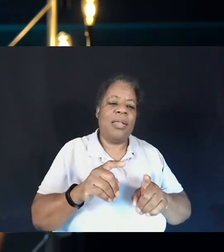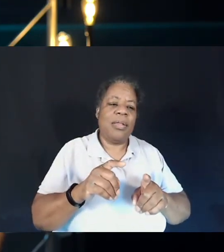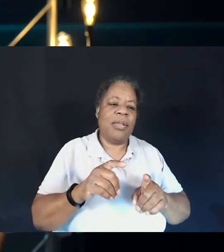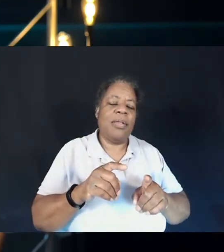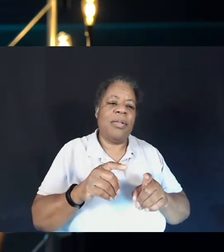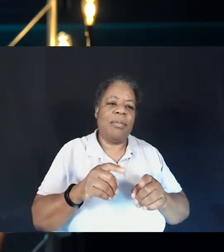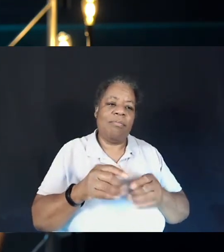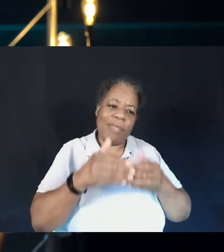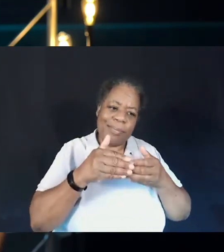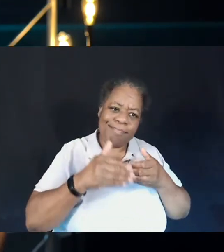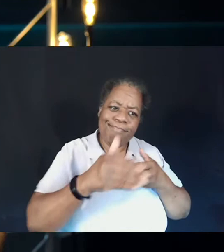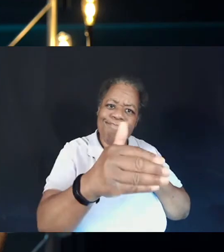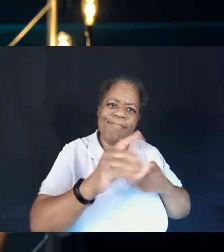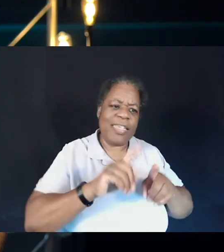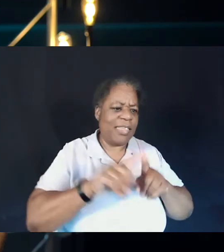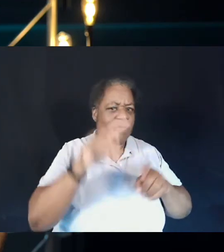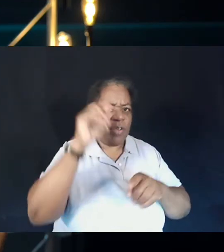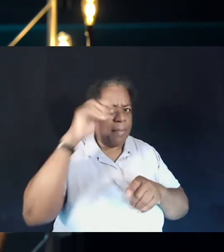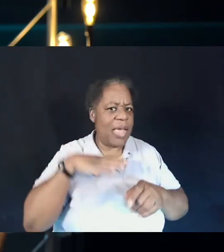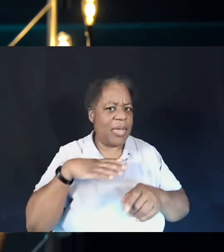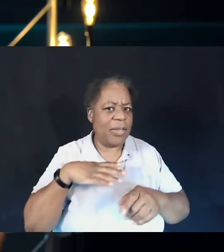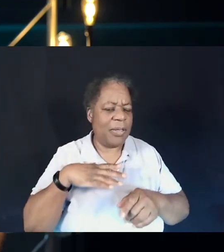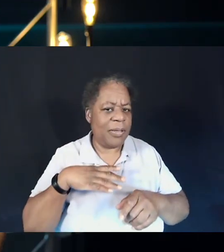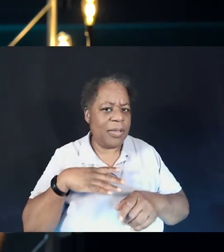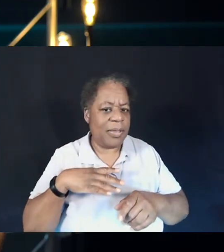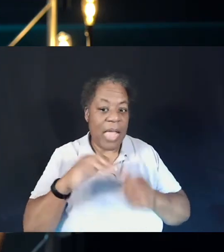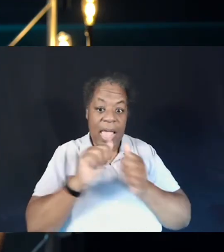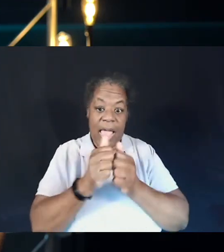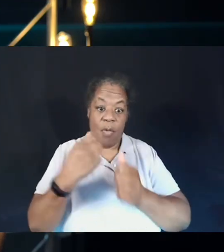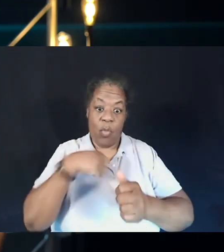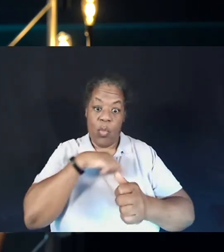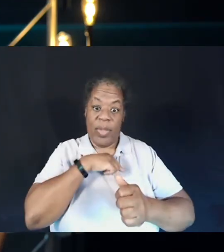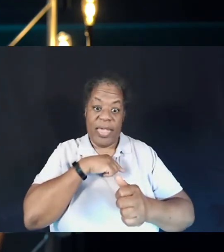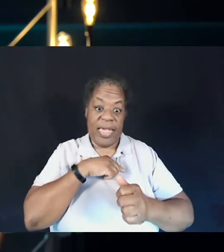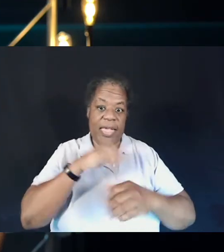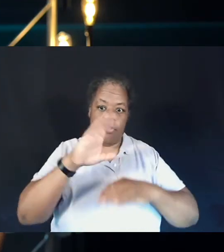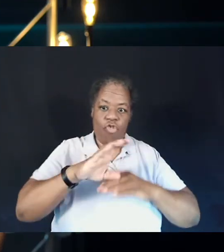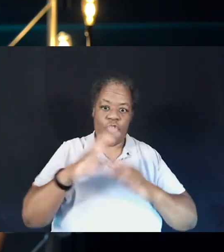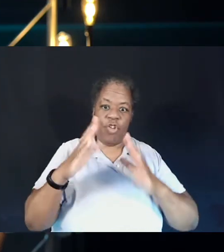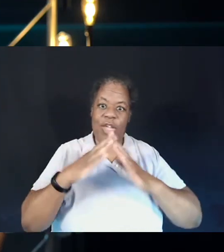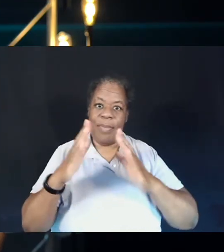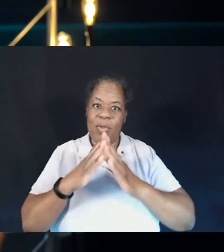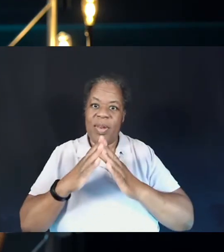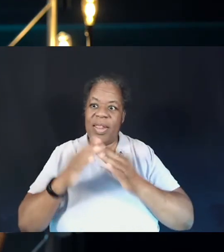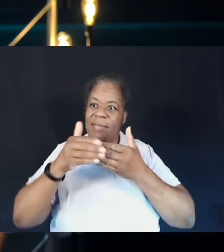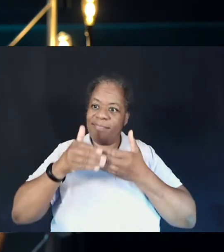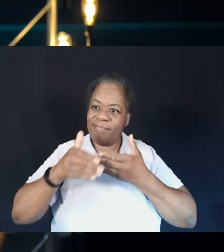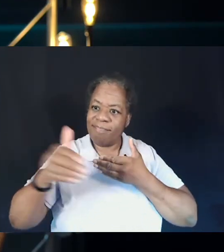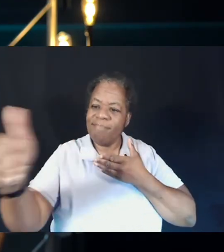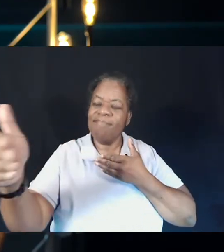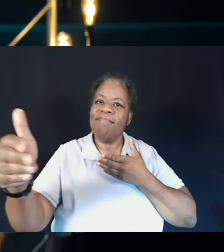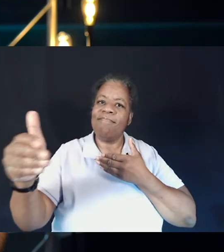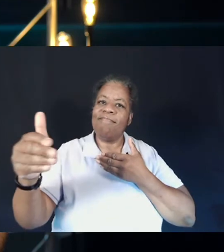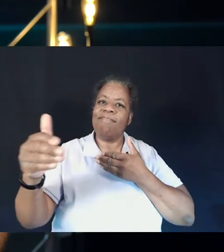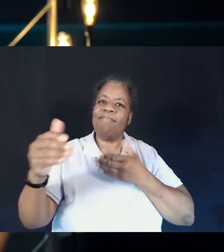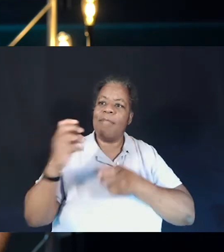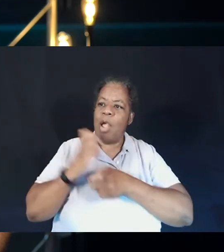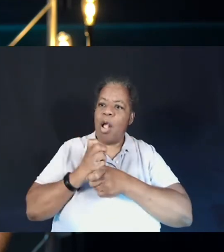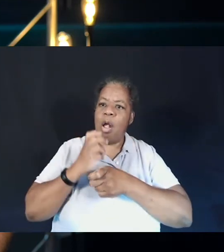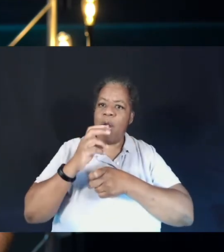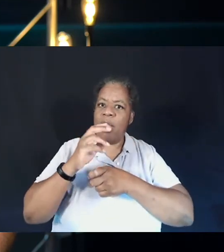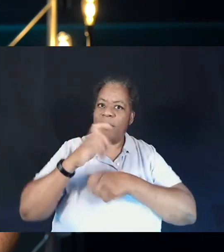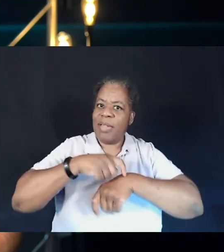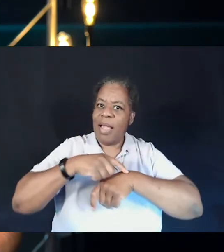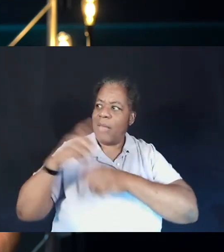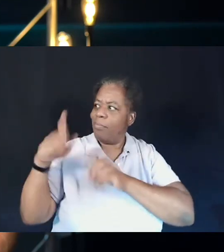men. So how will we as a church community come out on the other side of this difficult season? How will you